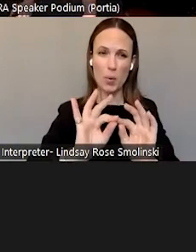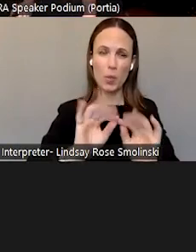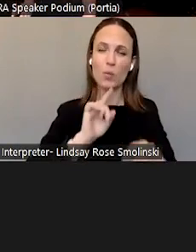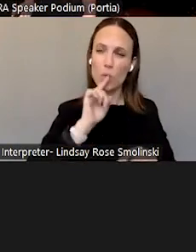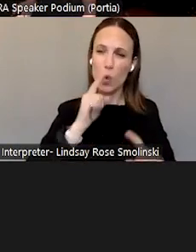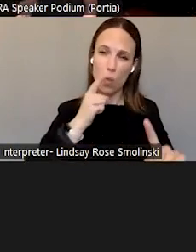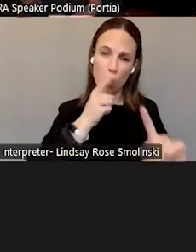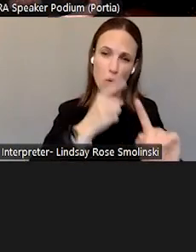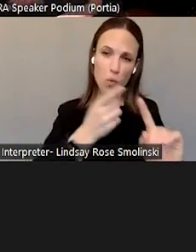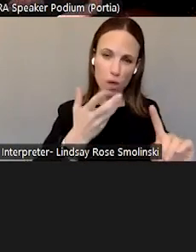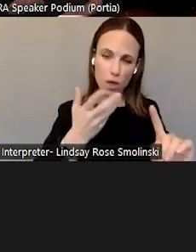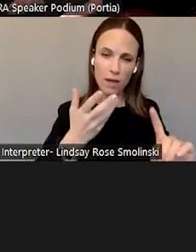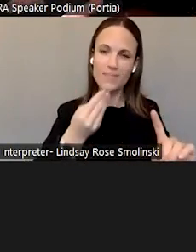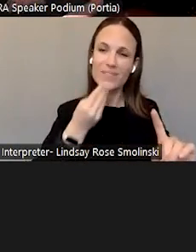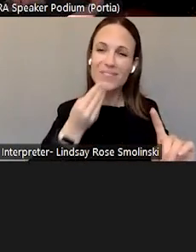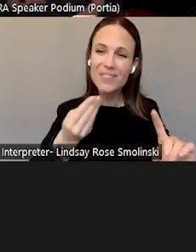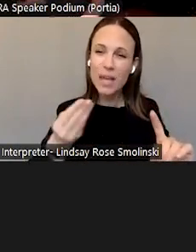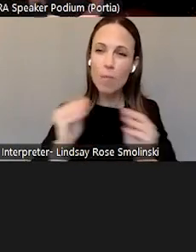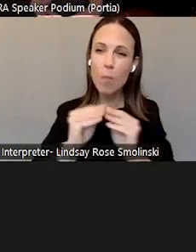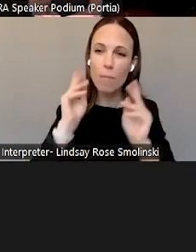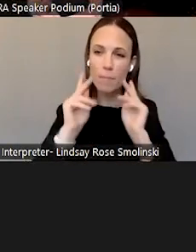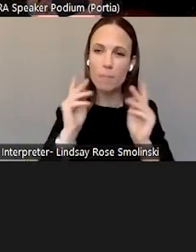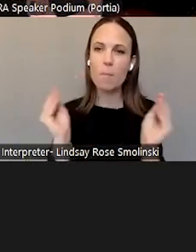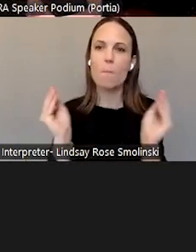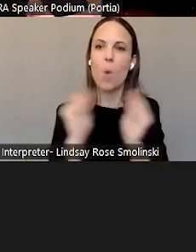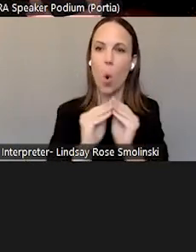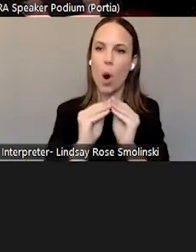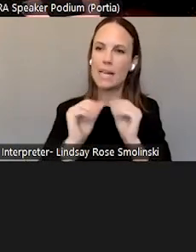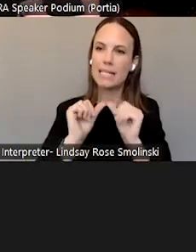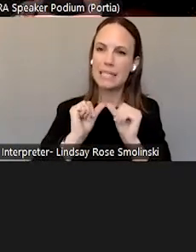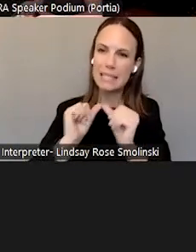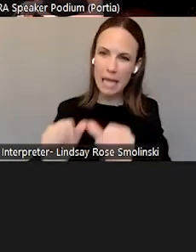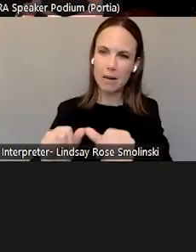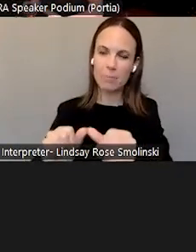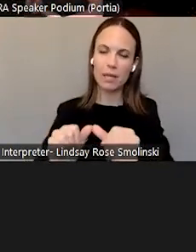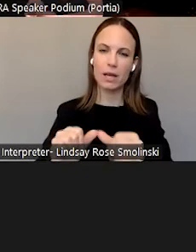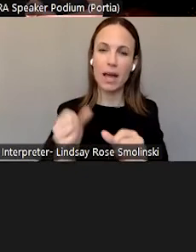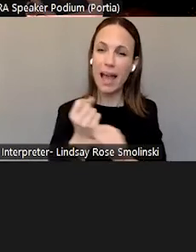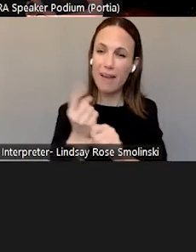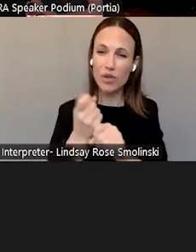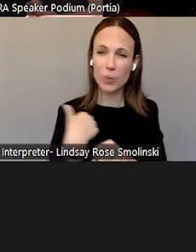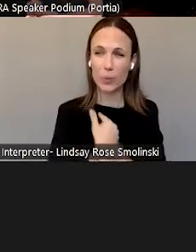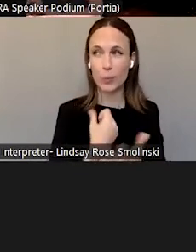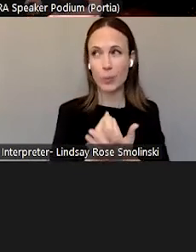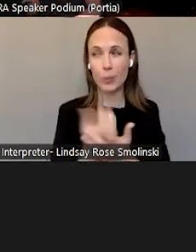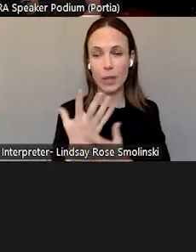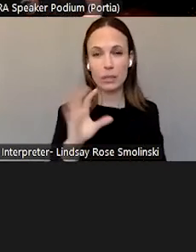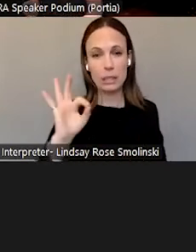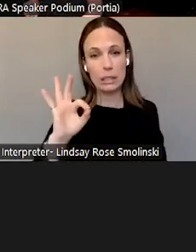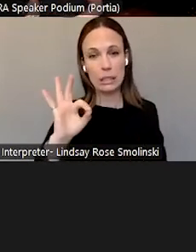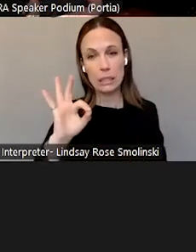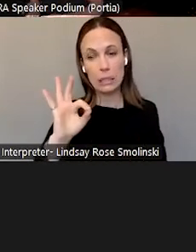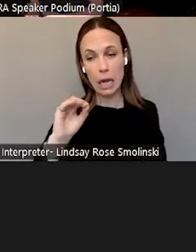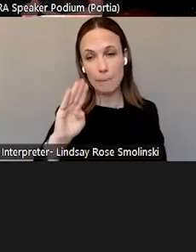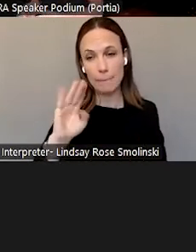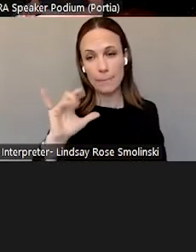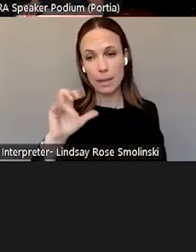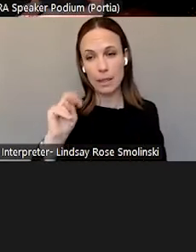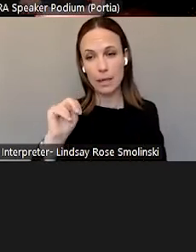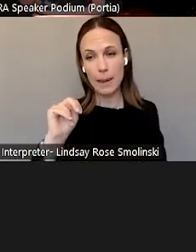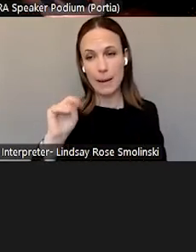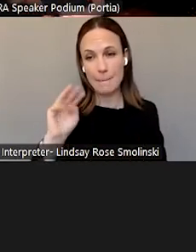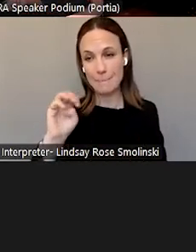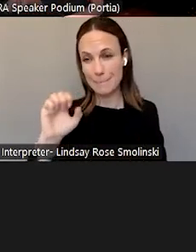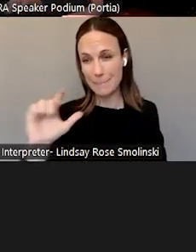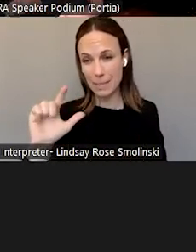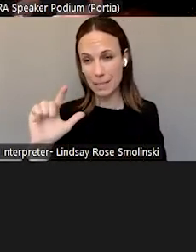of it is to feed more people more sustainably. So every year we waste about 90 billion meals worth of food